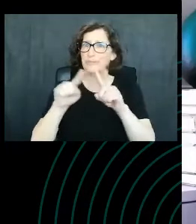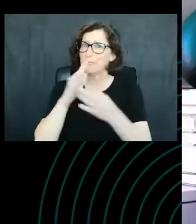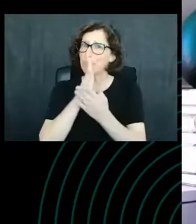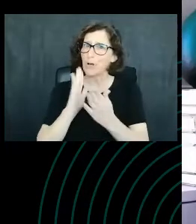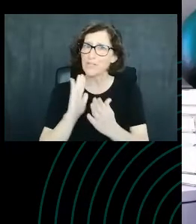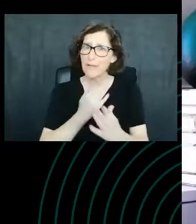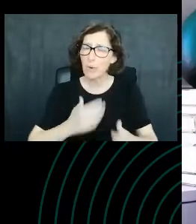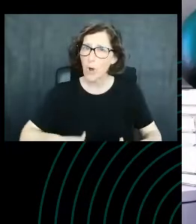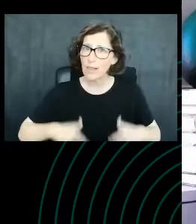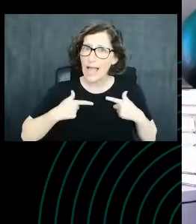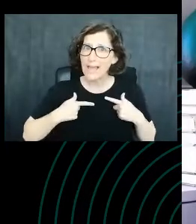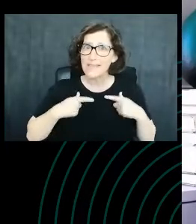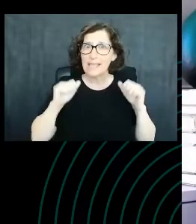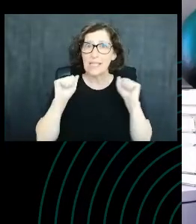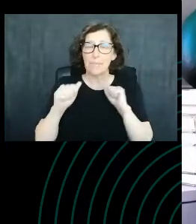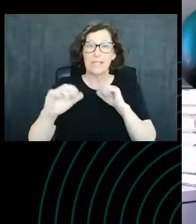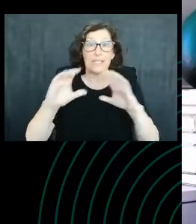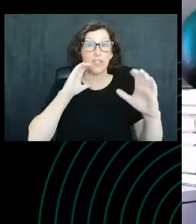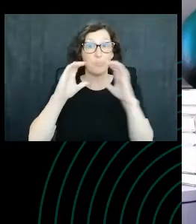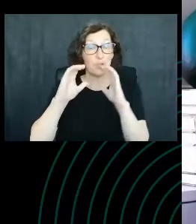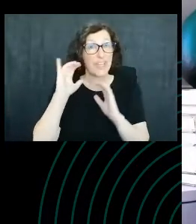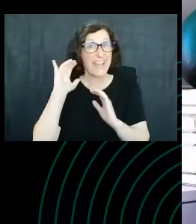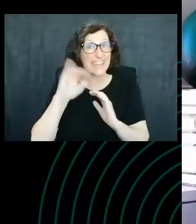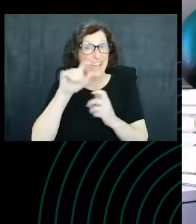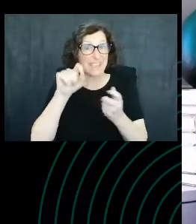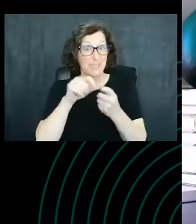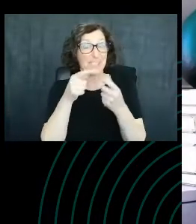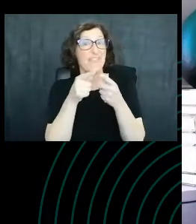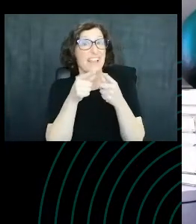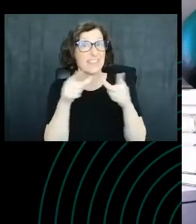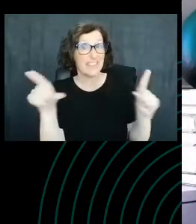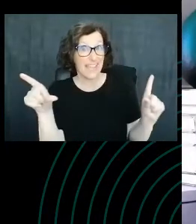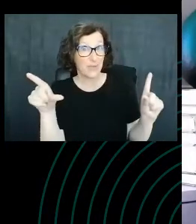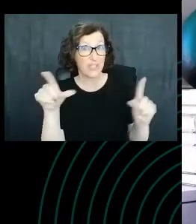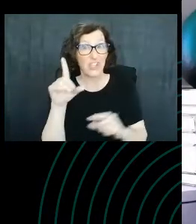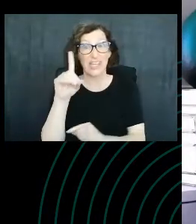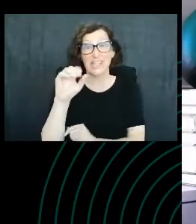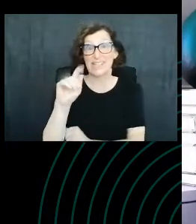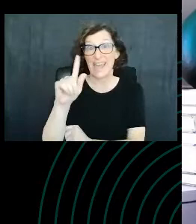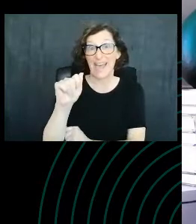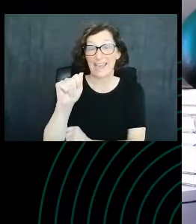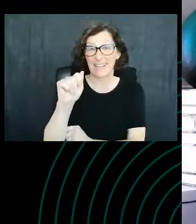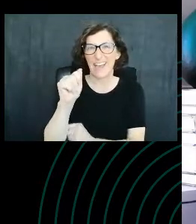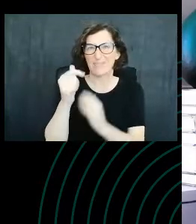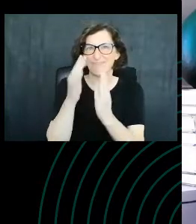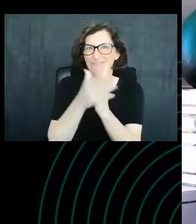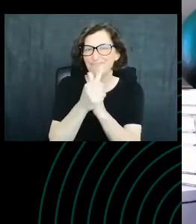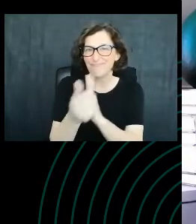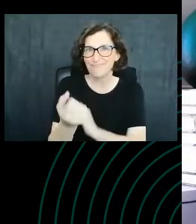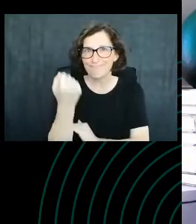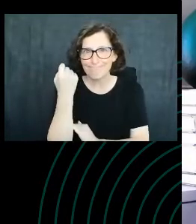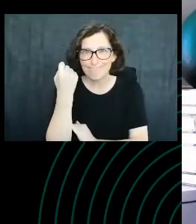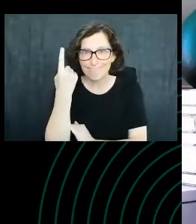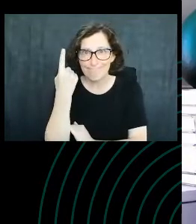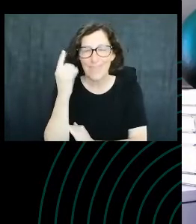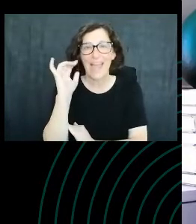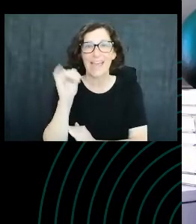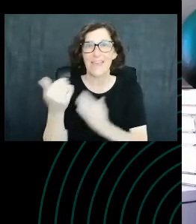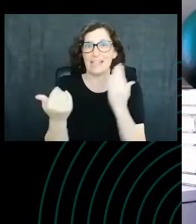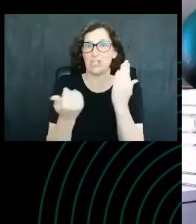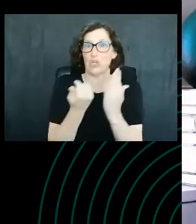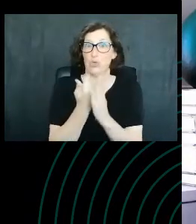the ability to communicate in this language, that is, being data literate, is a new organizational readiness